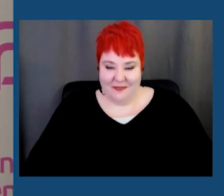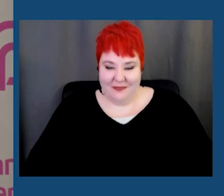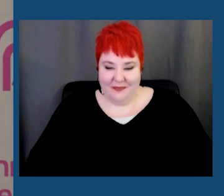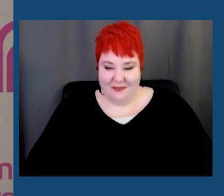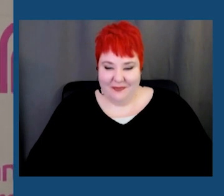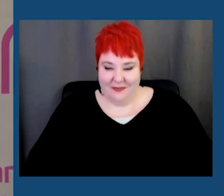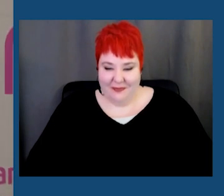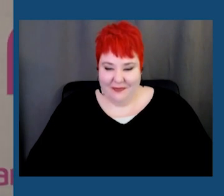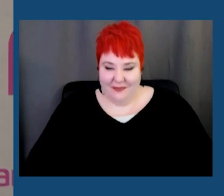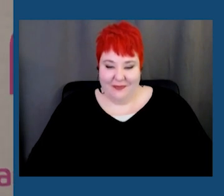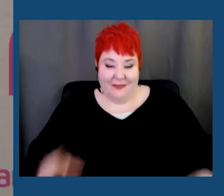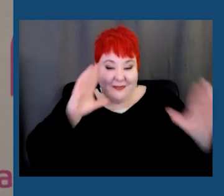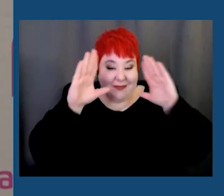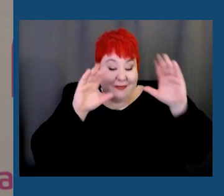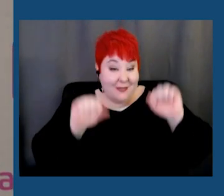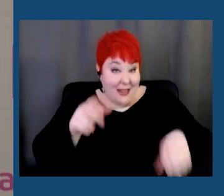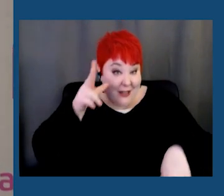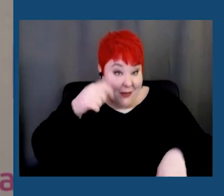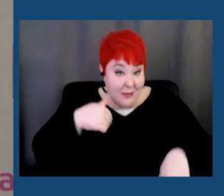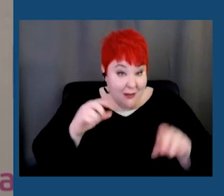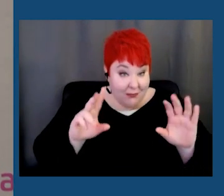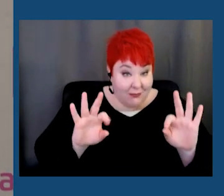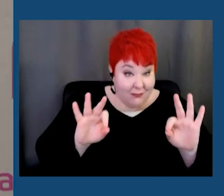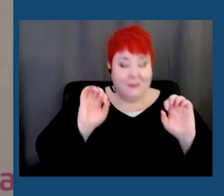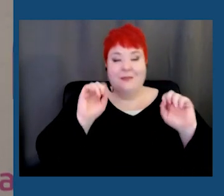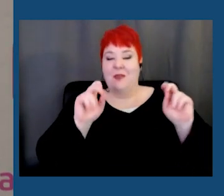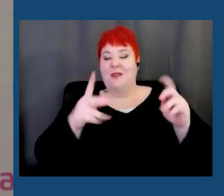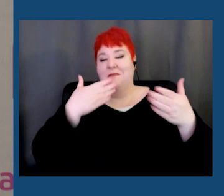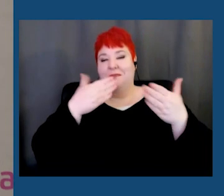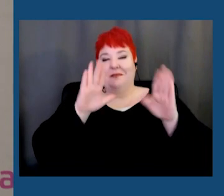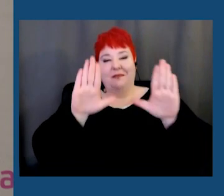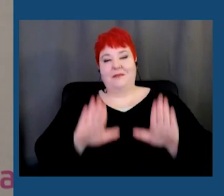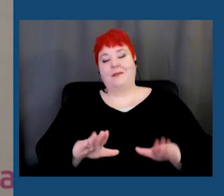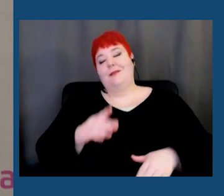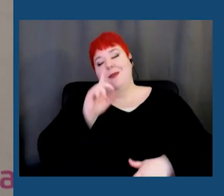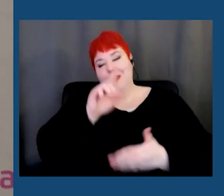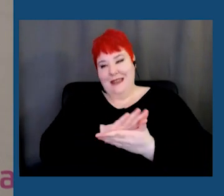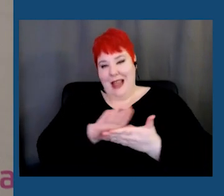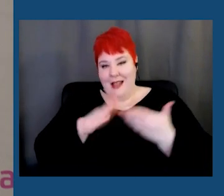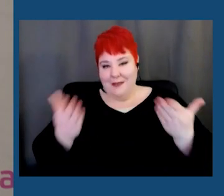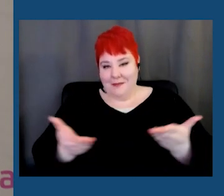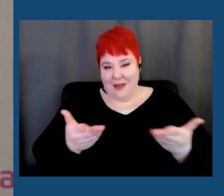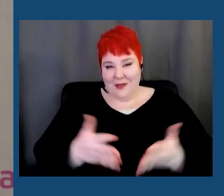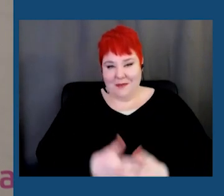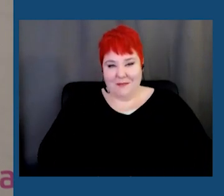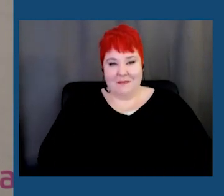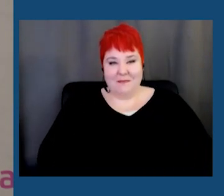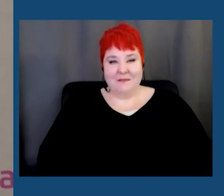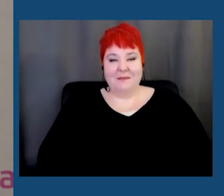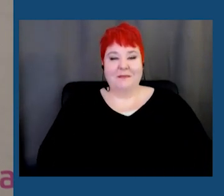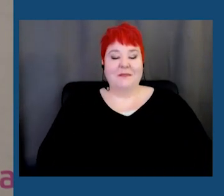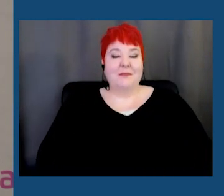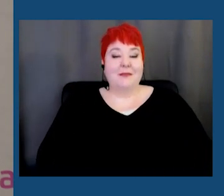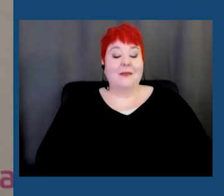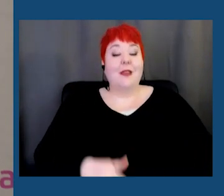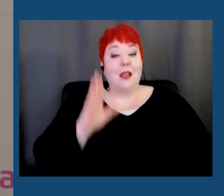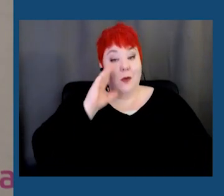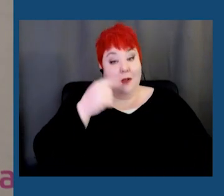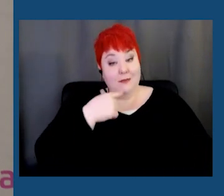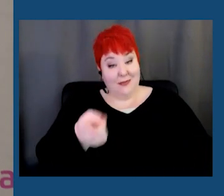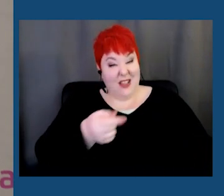Hi, can y'all hear me okay? Awesome, thanks. It's really nice to be here. But I am going to tell you a